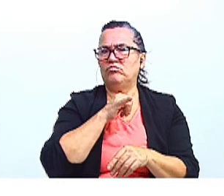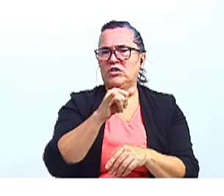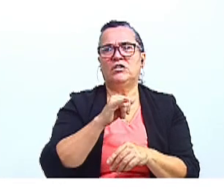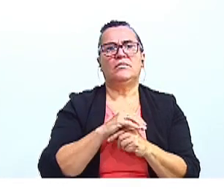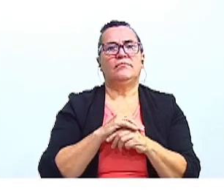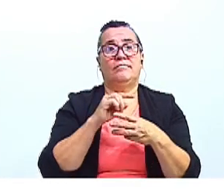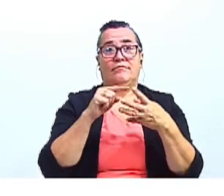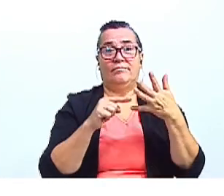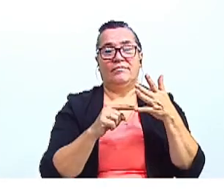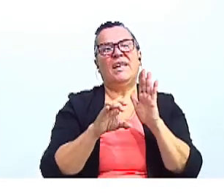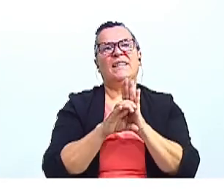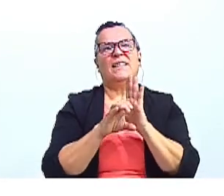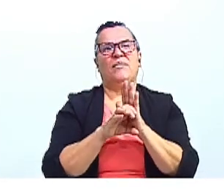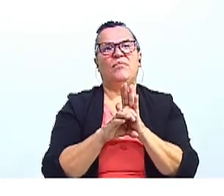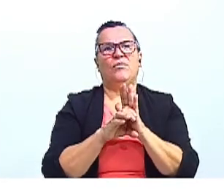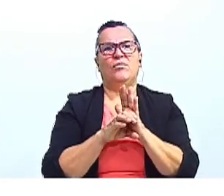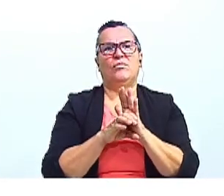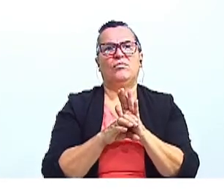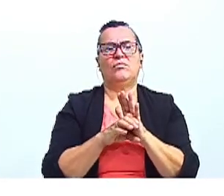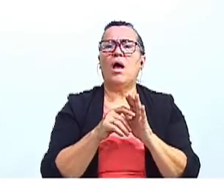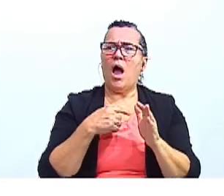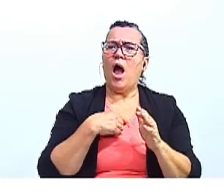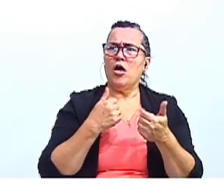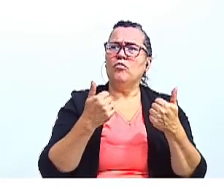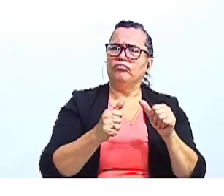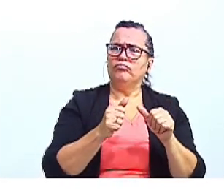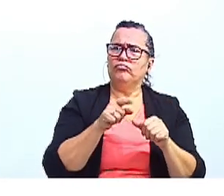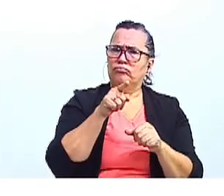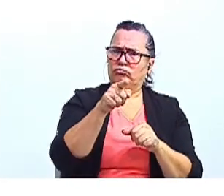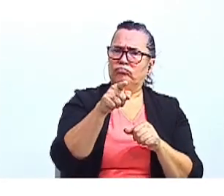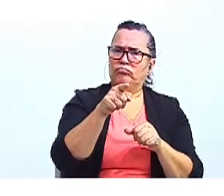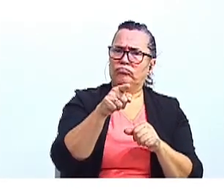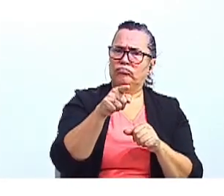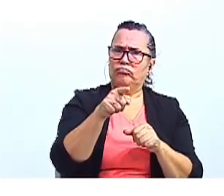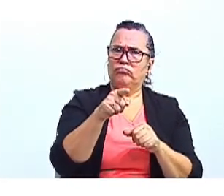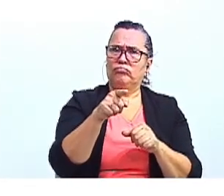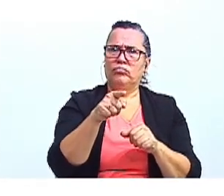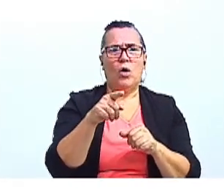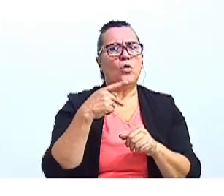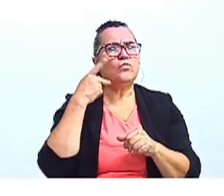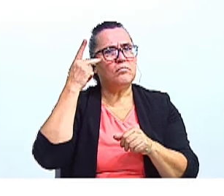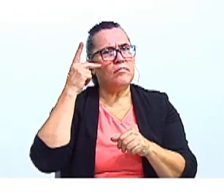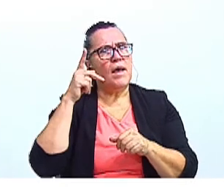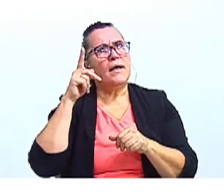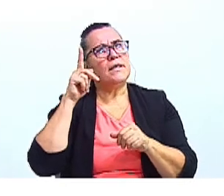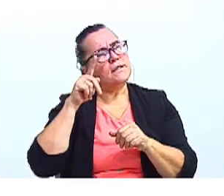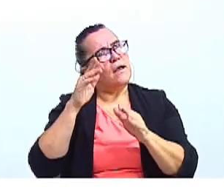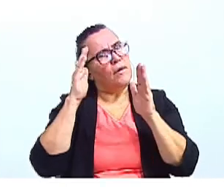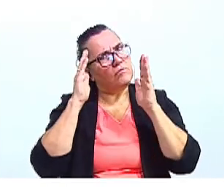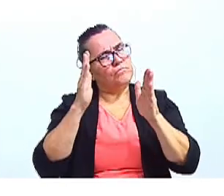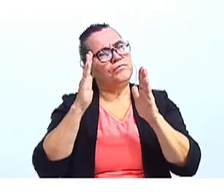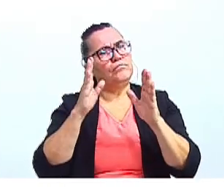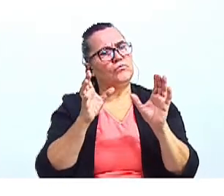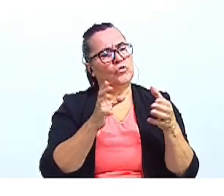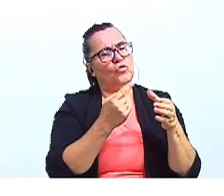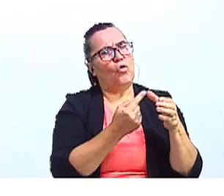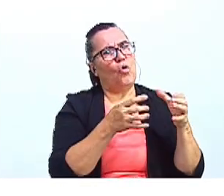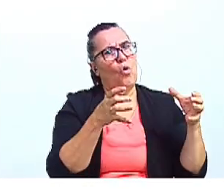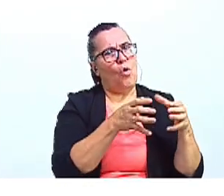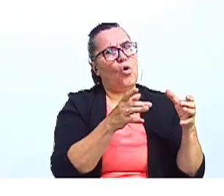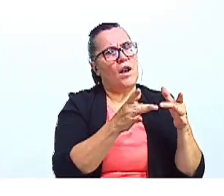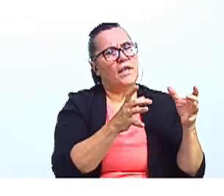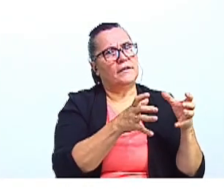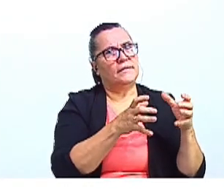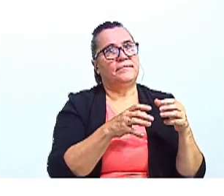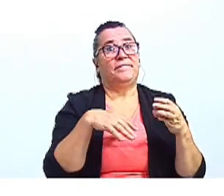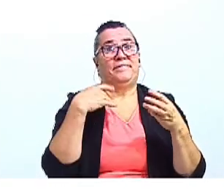then there is an example. I agree with you, Carlos. Parents should be aware of cliques. And finally, let's look at